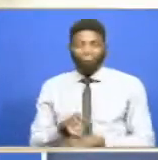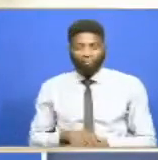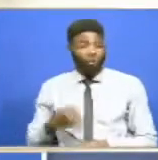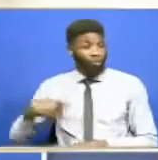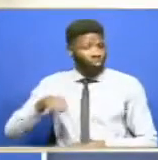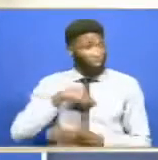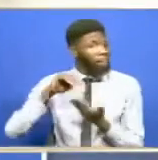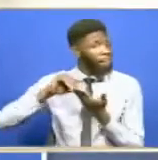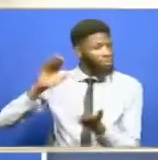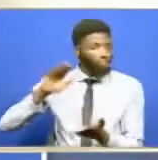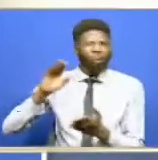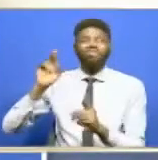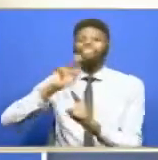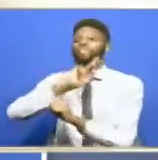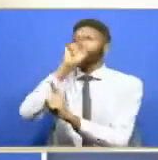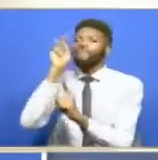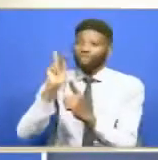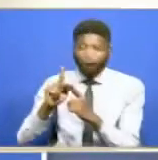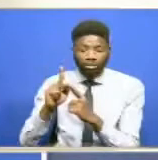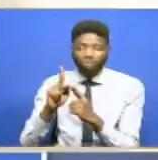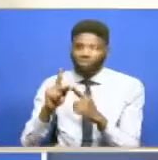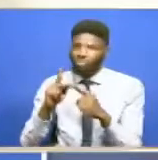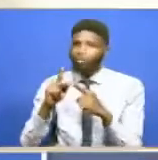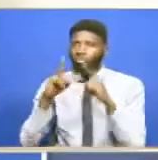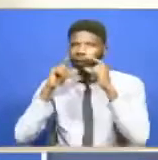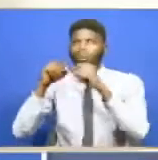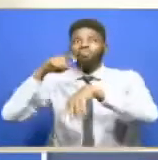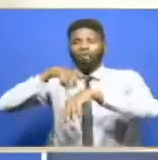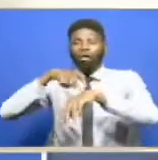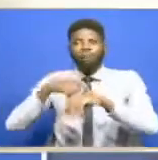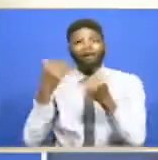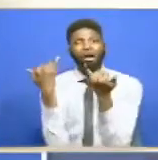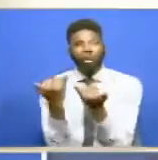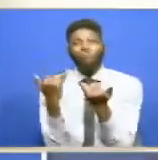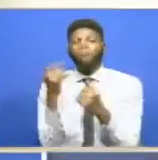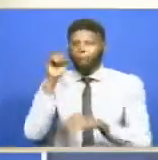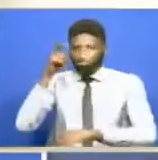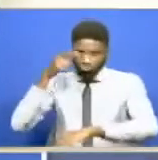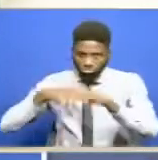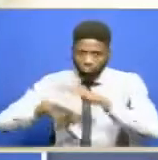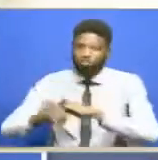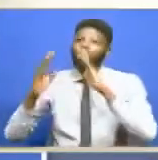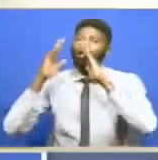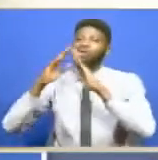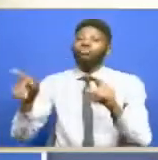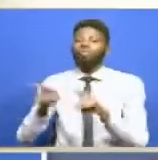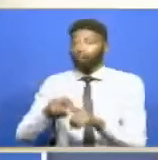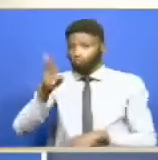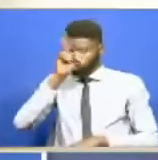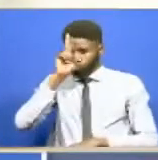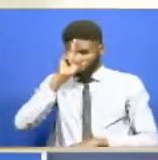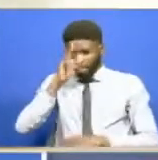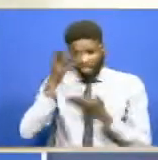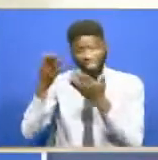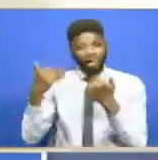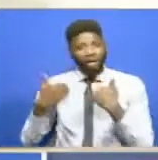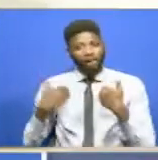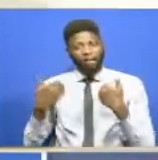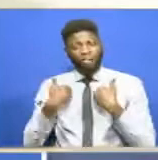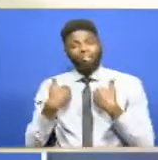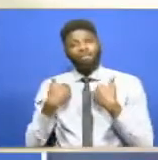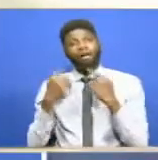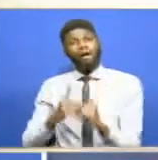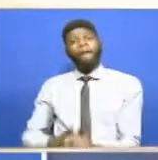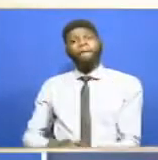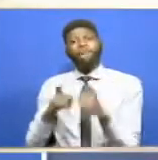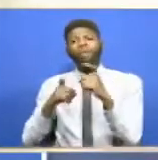specifically at this time you should get into the house, and we had the police, they could throw tear